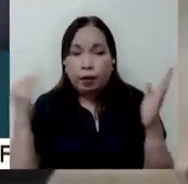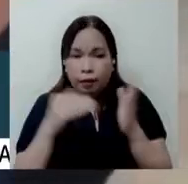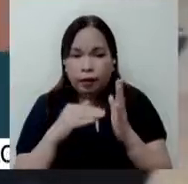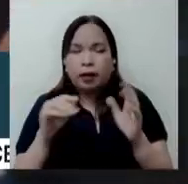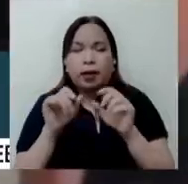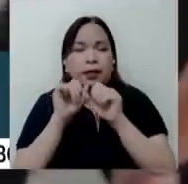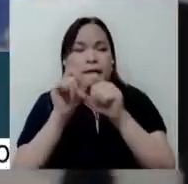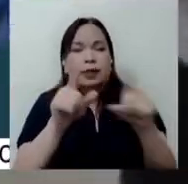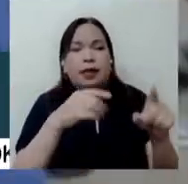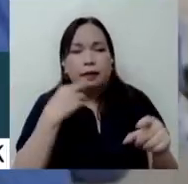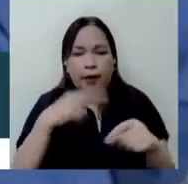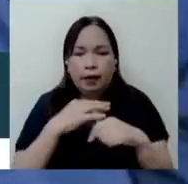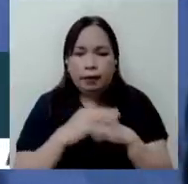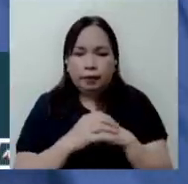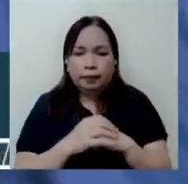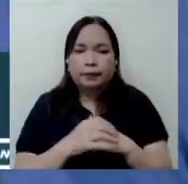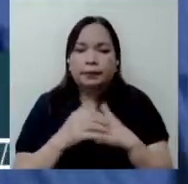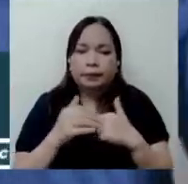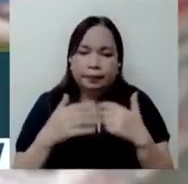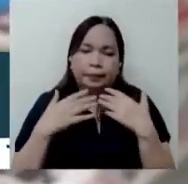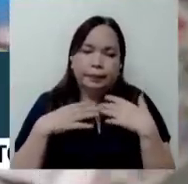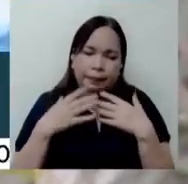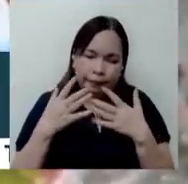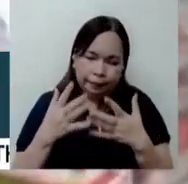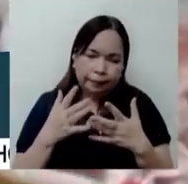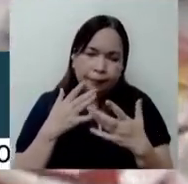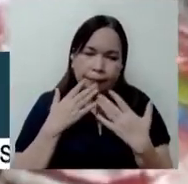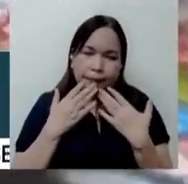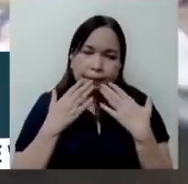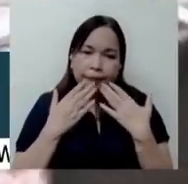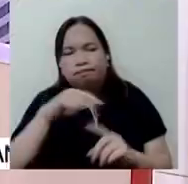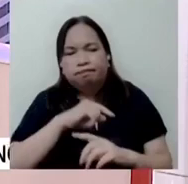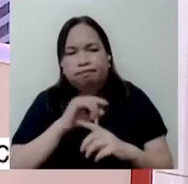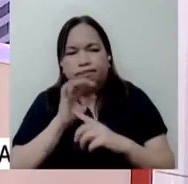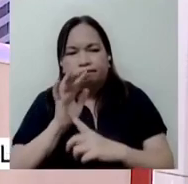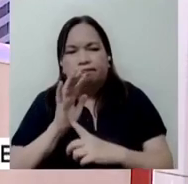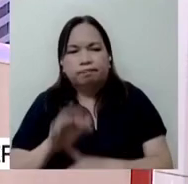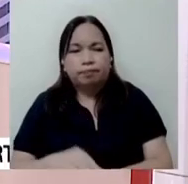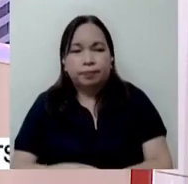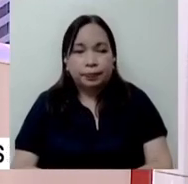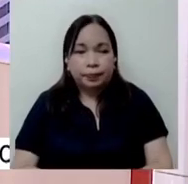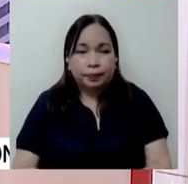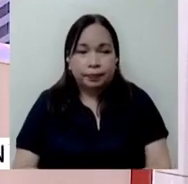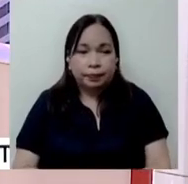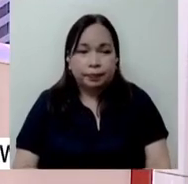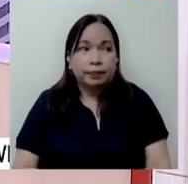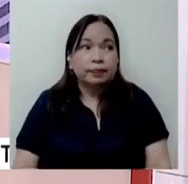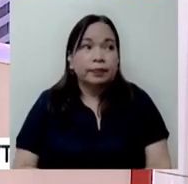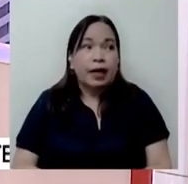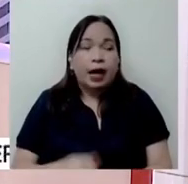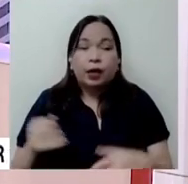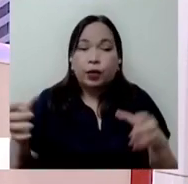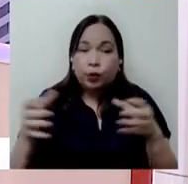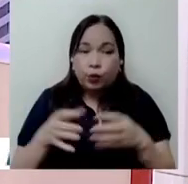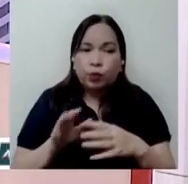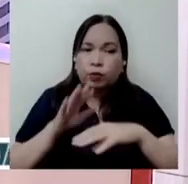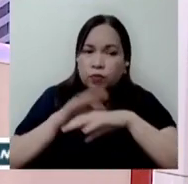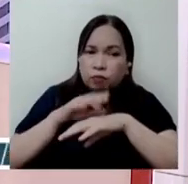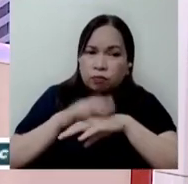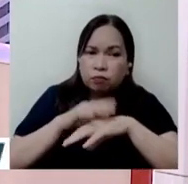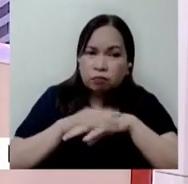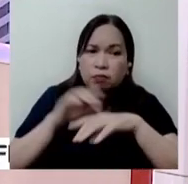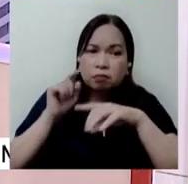All right. We're going to have to leave it at that. Jervis Manahan there joining us on the line. Several groups warn electricity prices may go